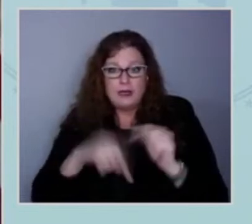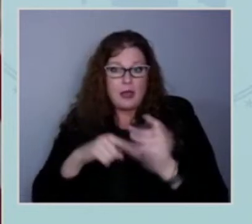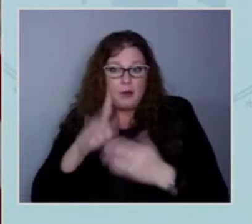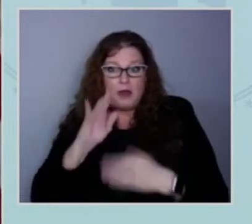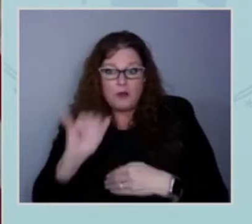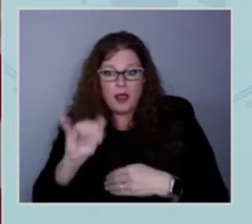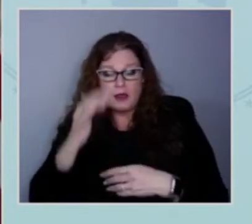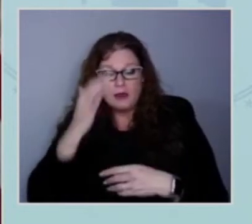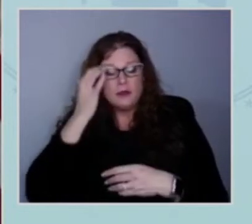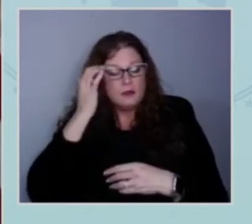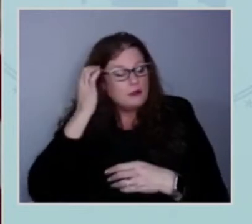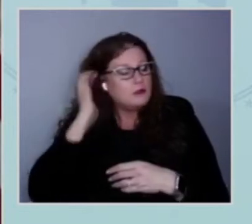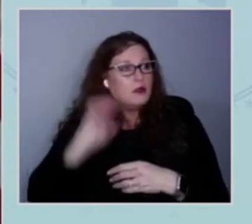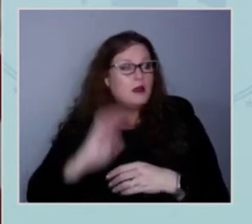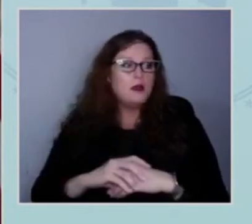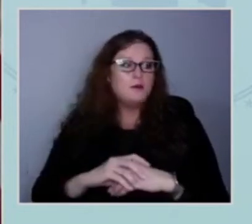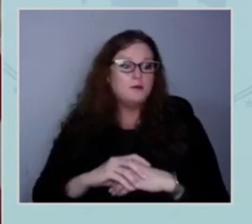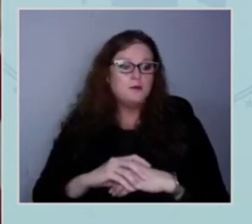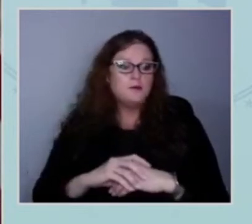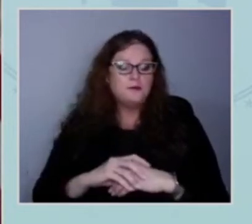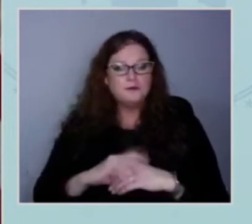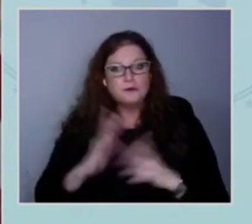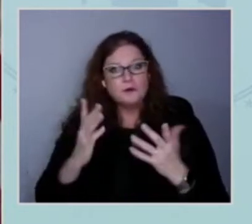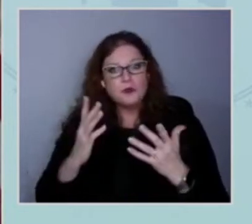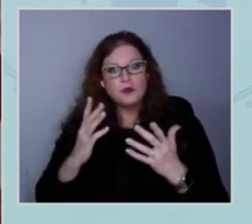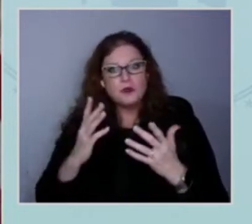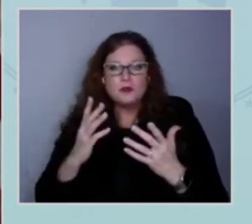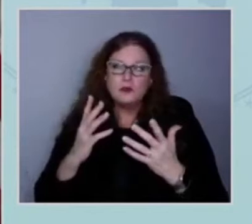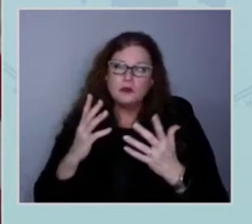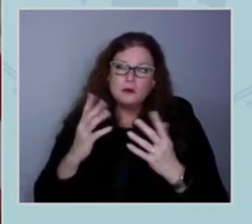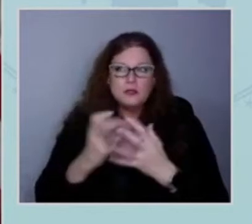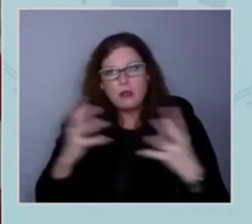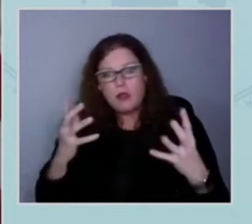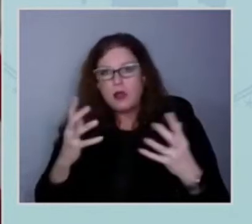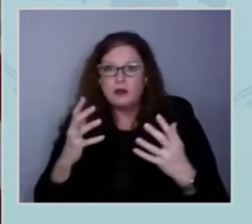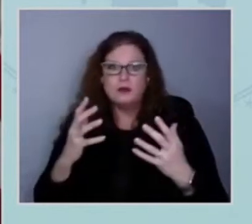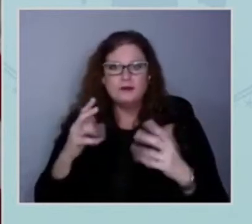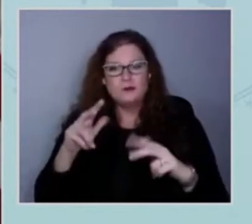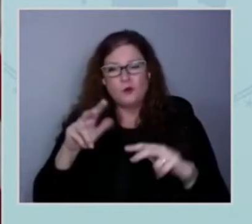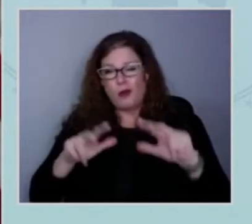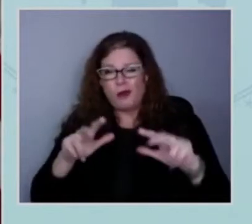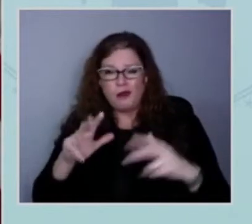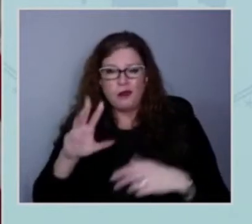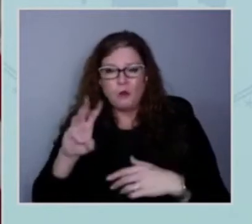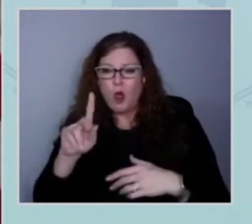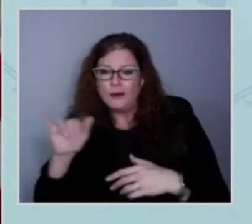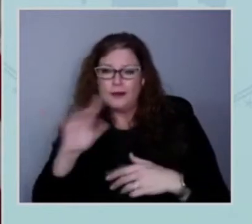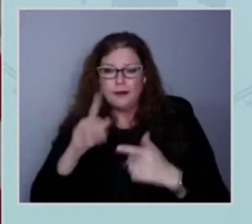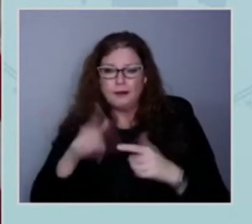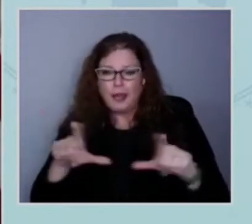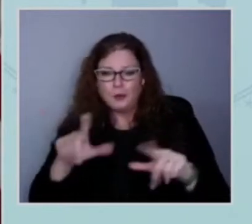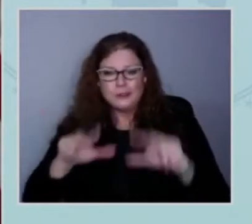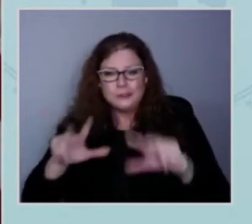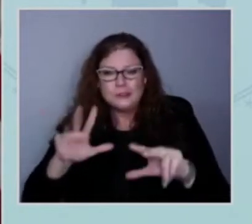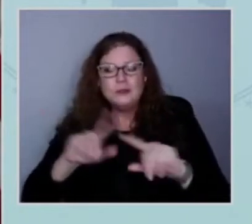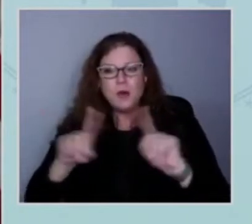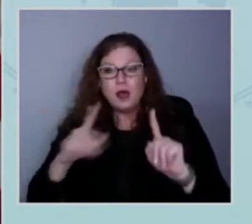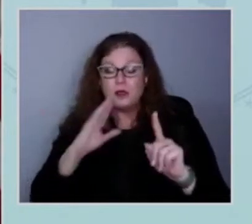to participate in paying for that. And so there's a lot